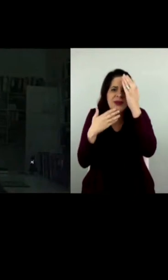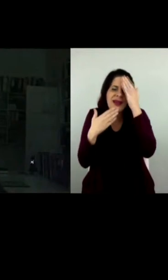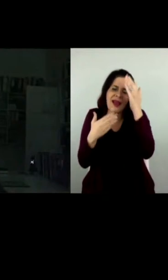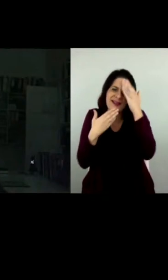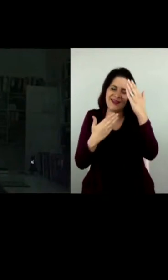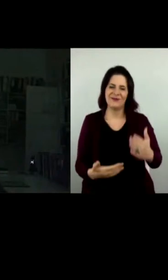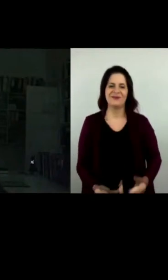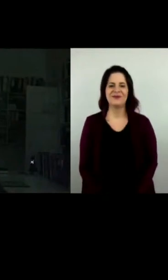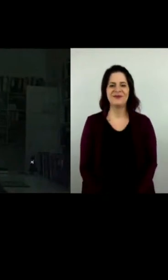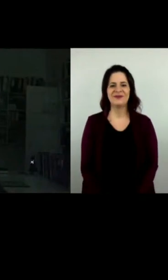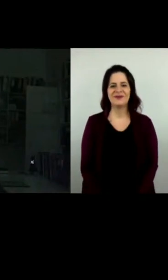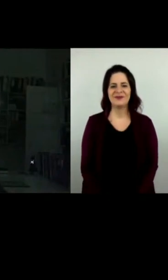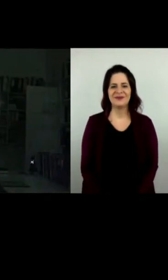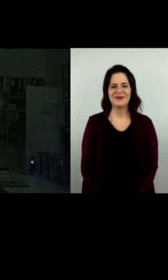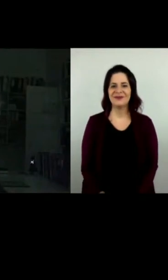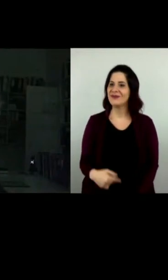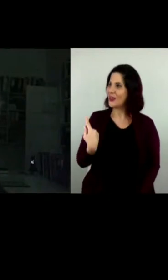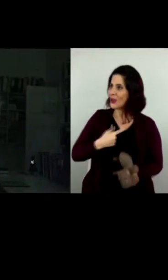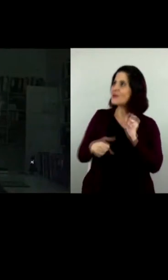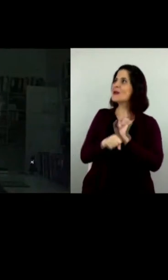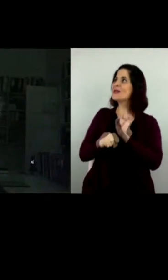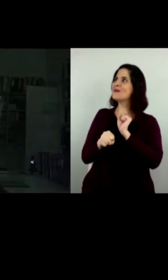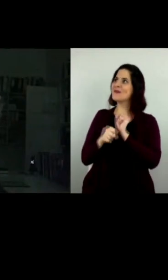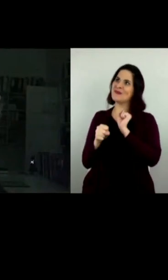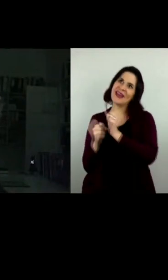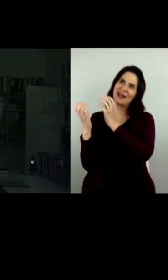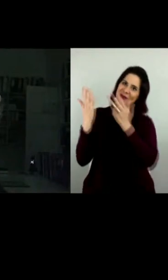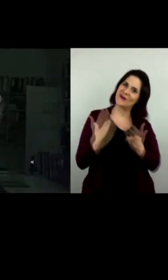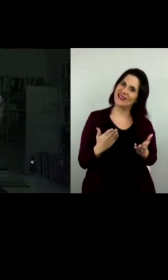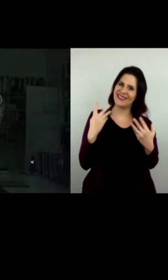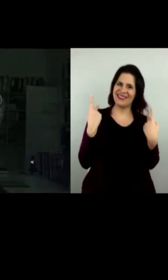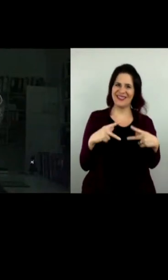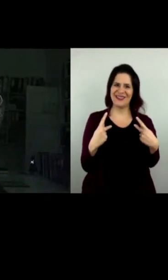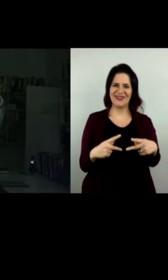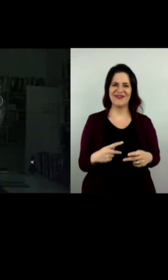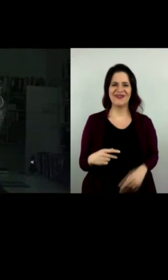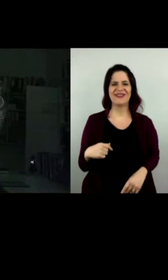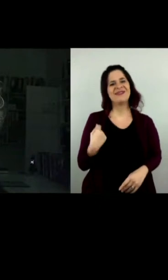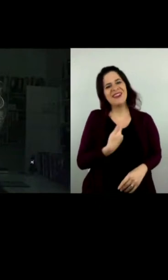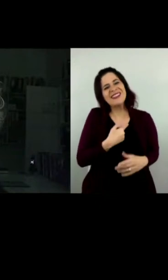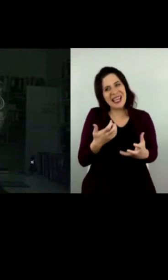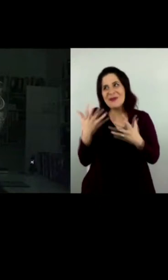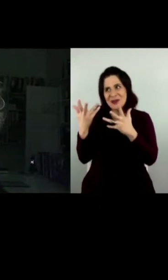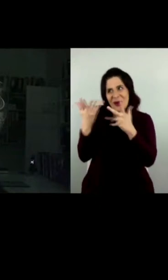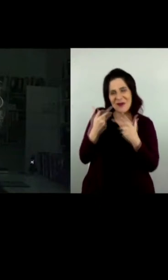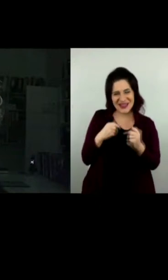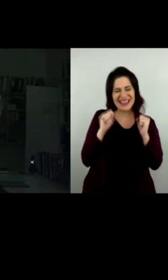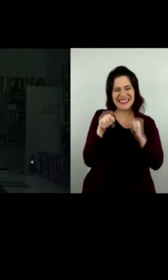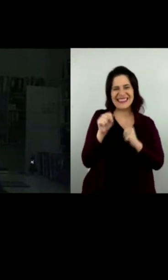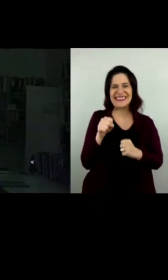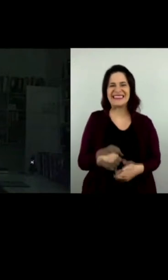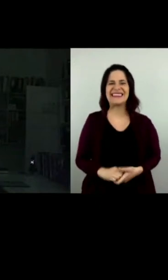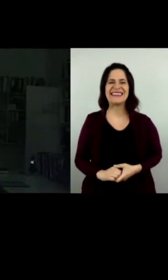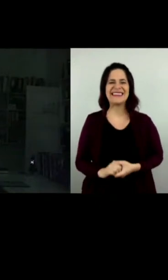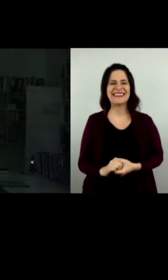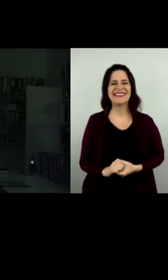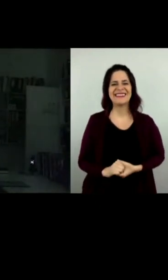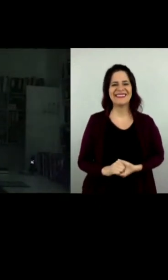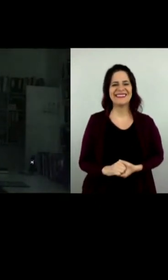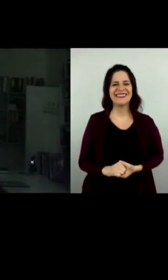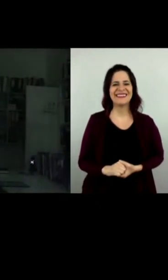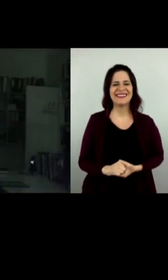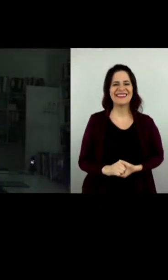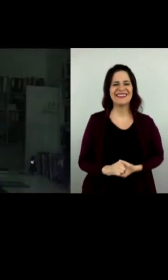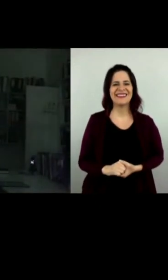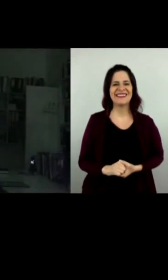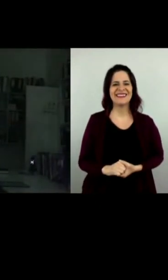We'll be waiting for you. It will be a pleasure. You have an open invitation, as you know. And I think the best ending for